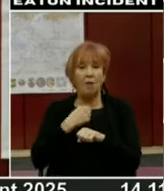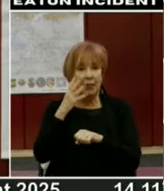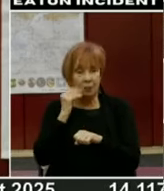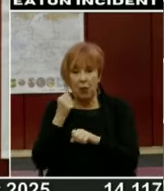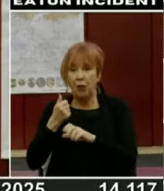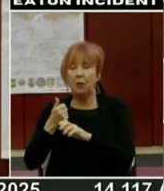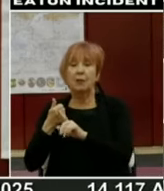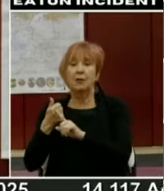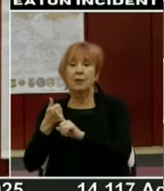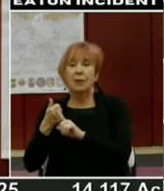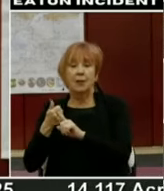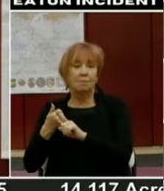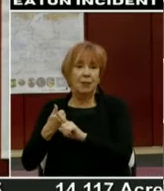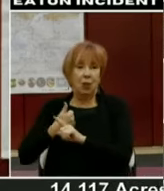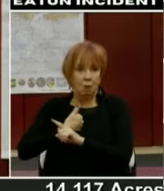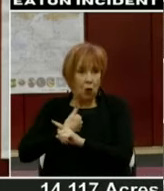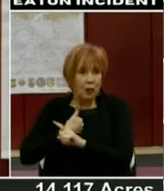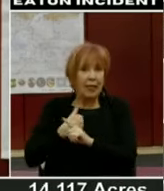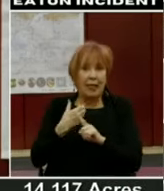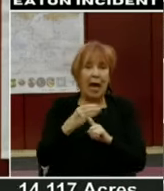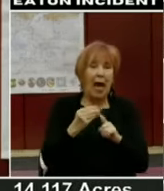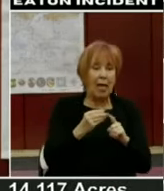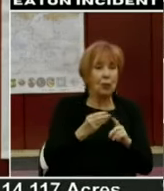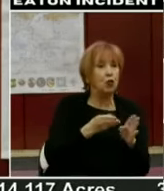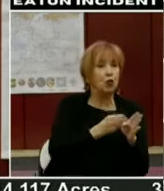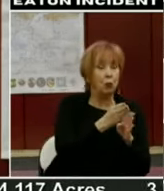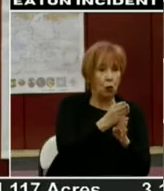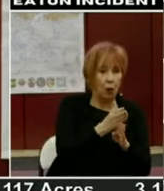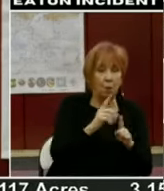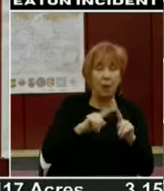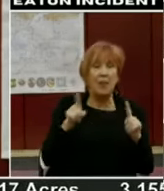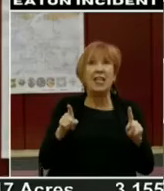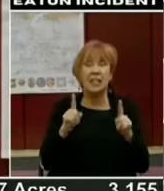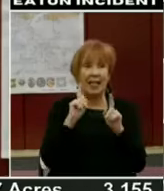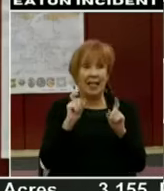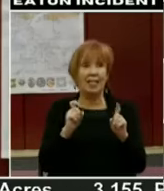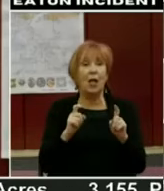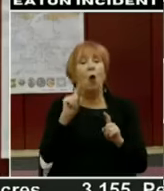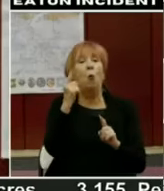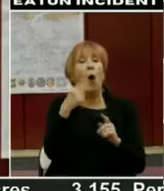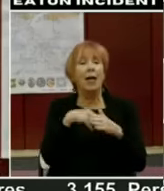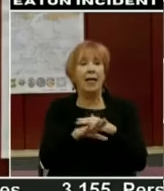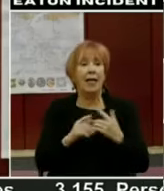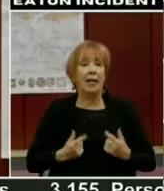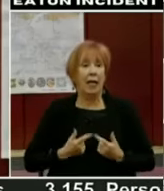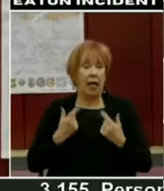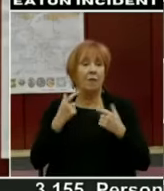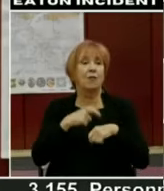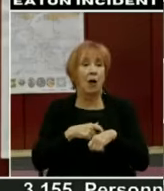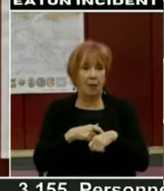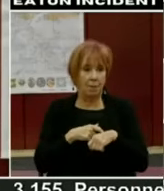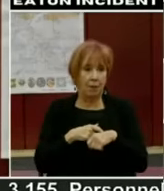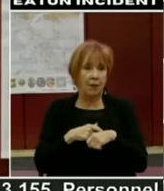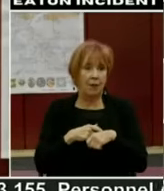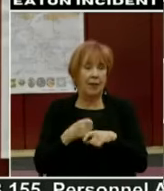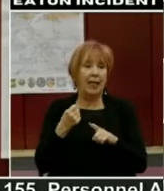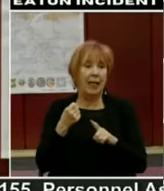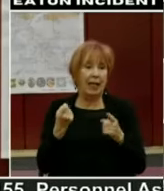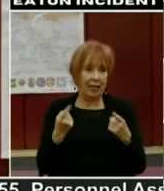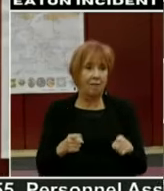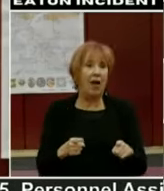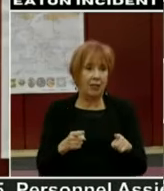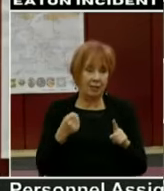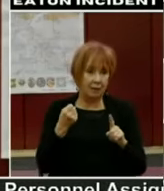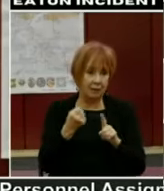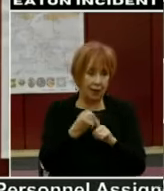fire. This is a significant event in LA County, and you have gone through a significant event. The good news, and what I want to